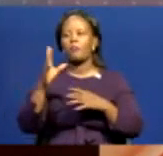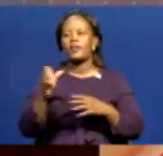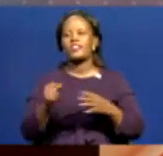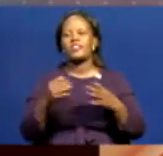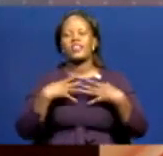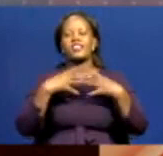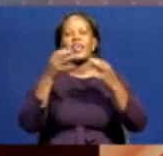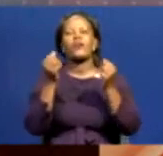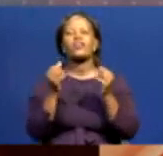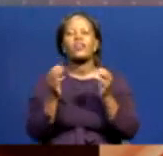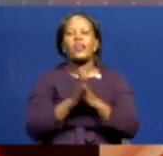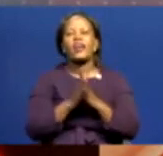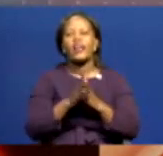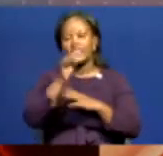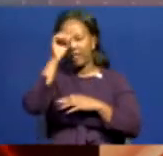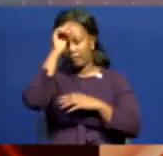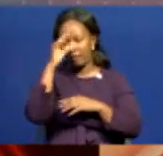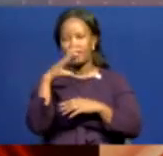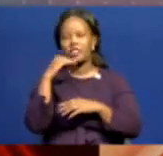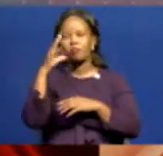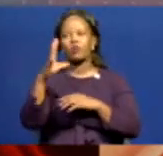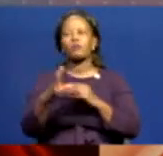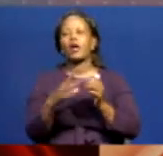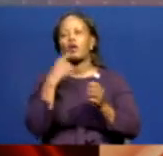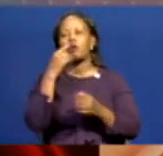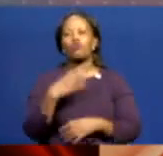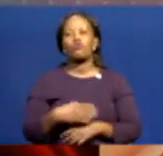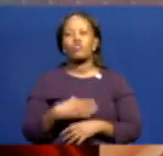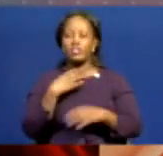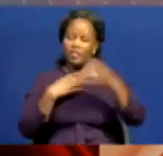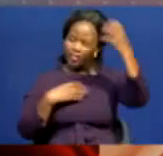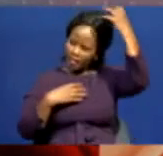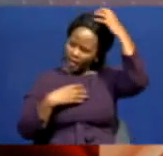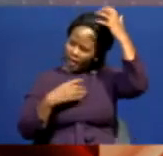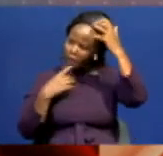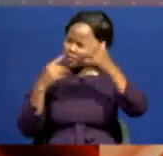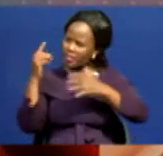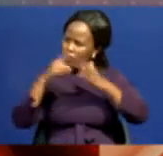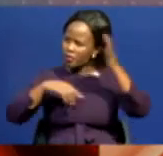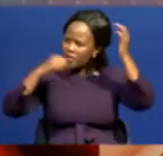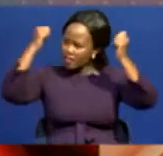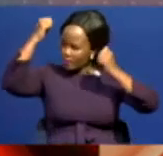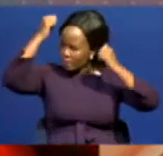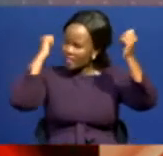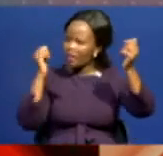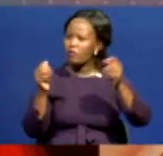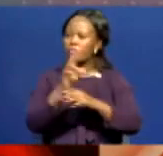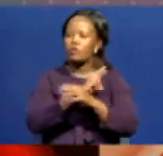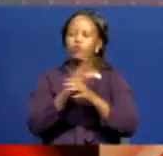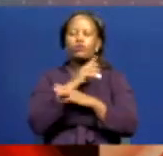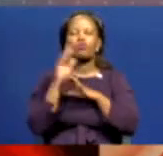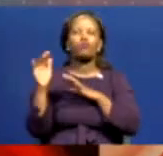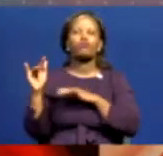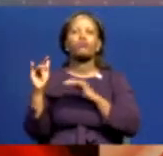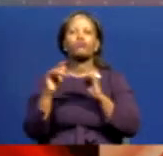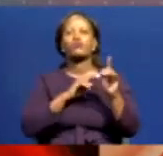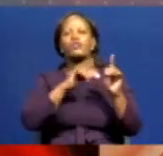government spokesman Isaac Mwaura, who toured Lamu, announced that the military will be used to transport essential